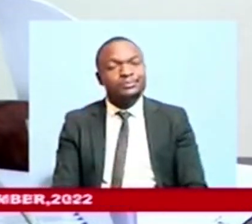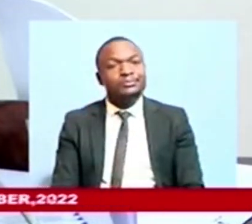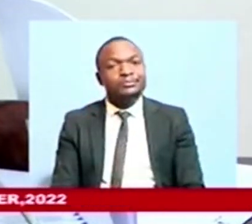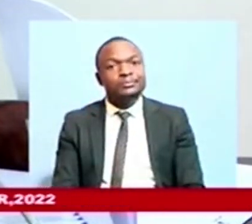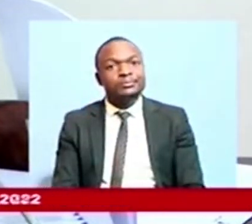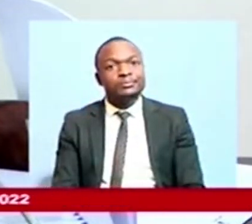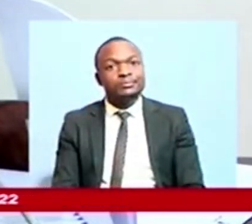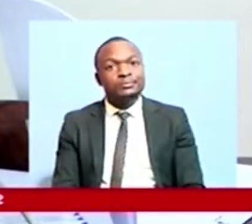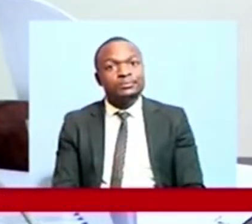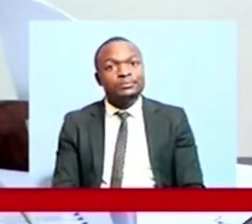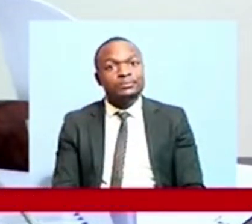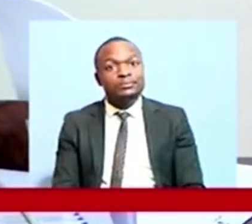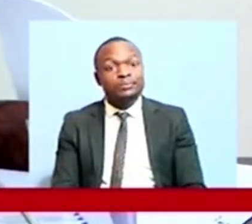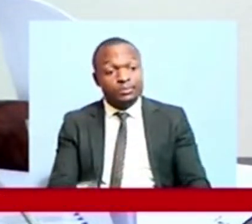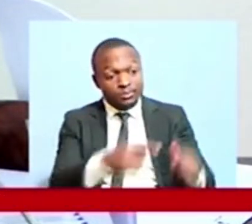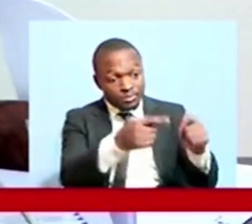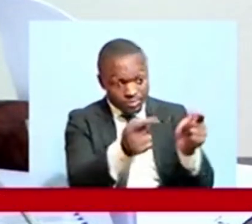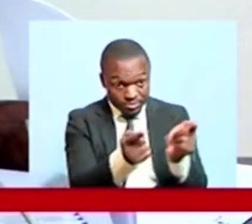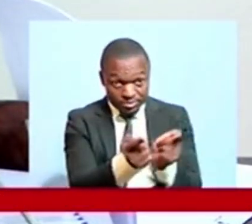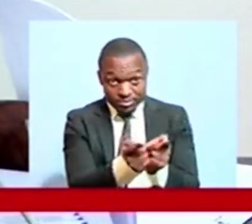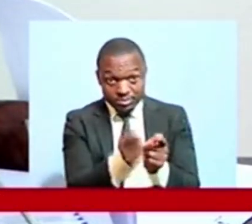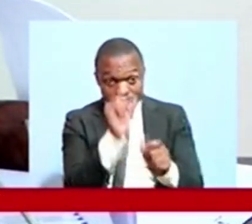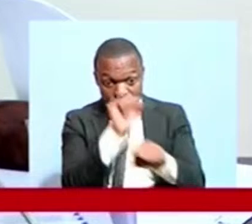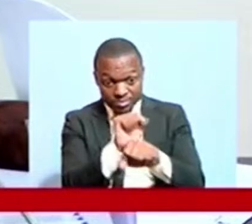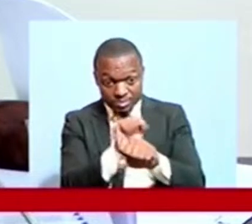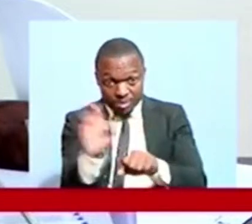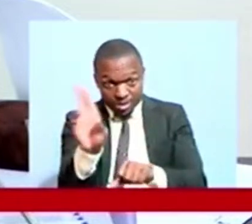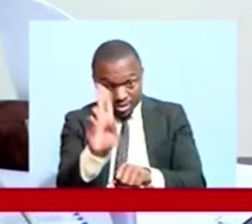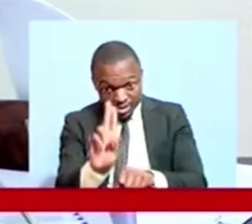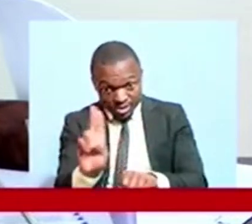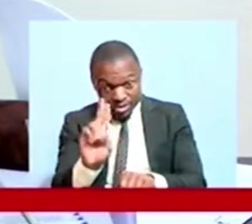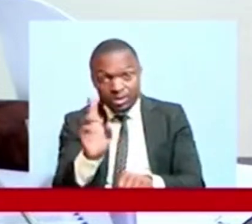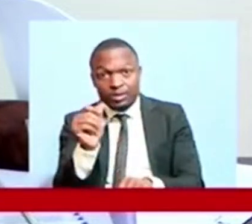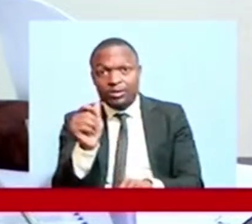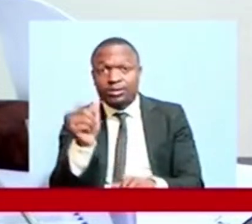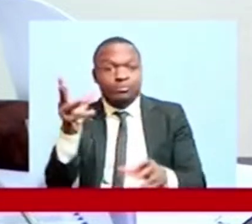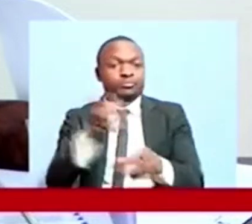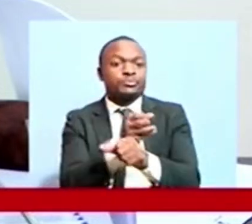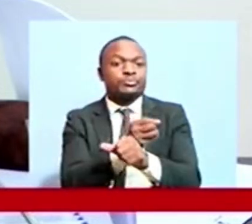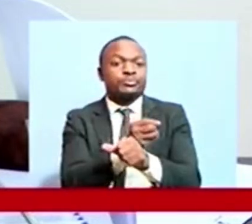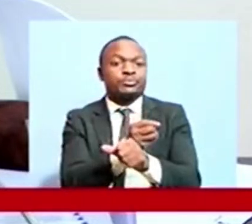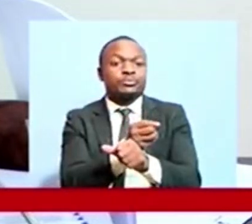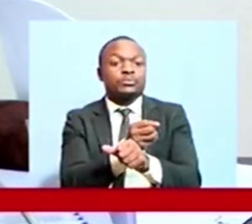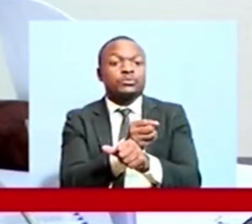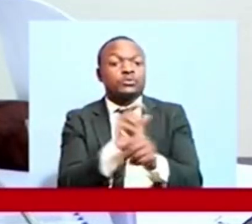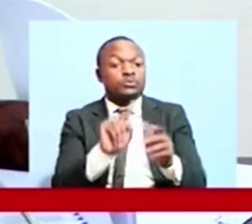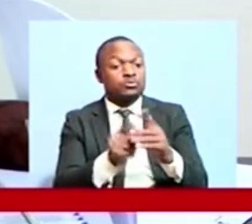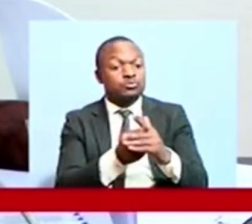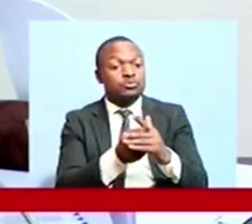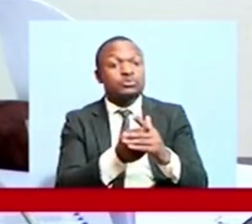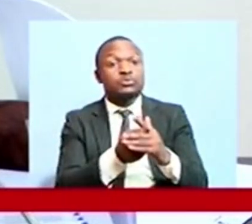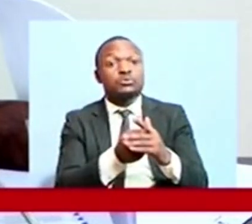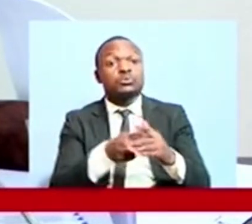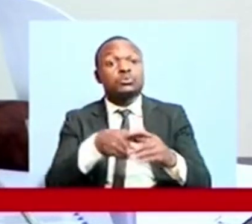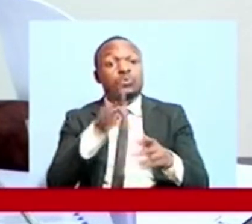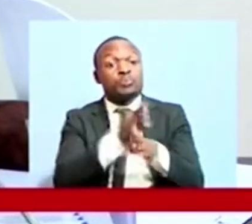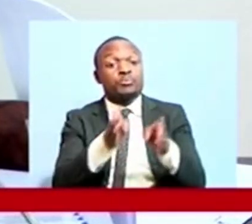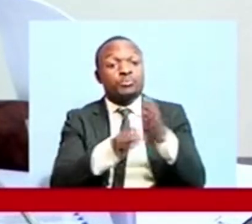The status is that the group is active and used the money they received to set up a poultry.